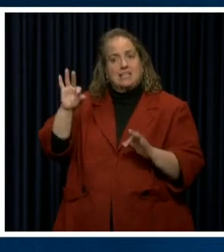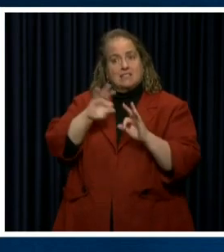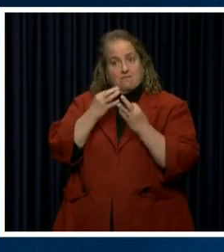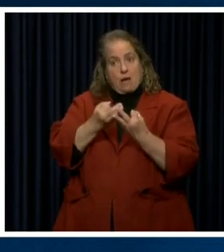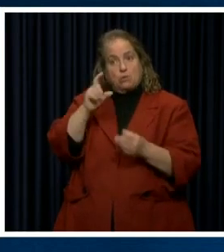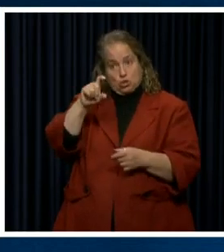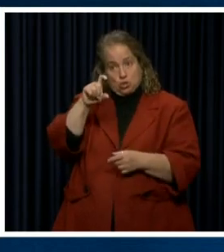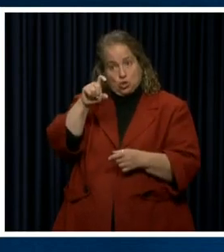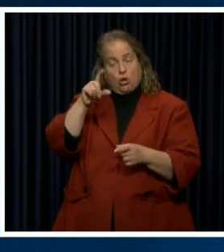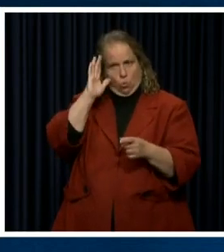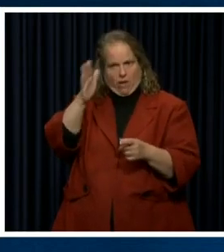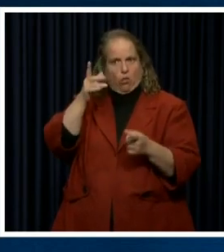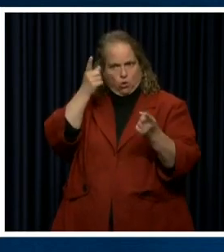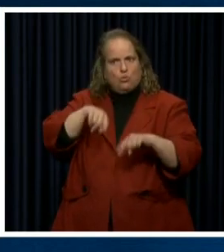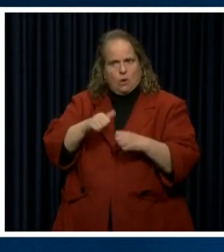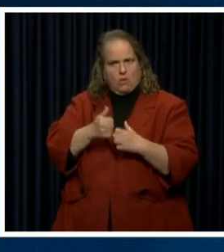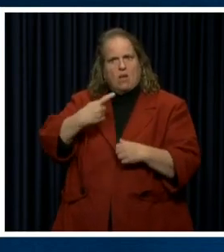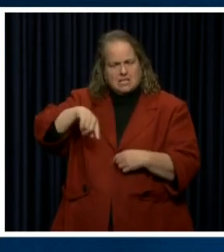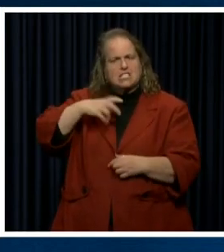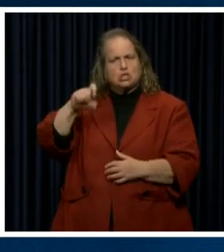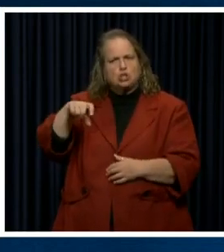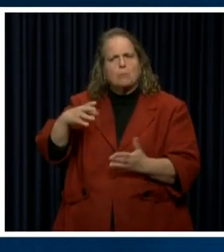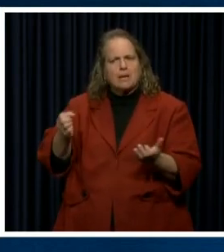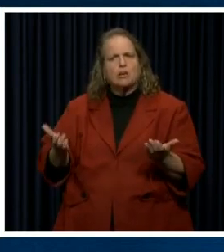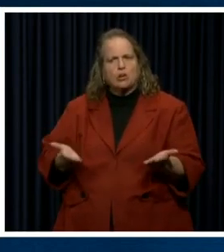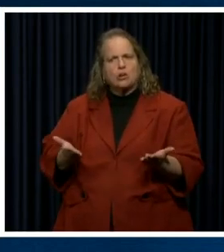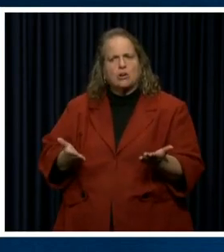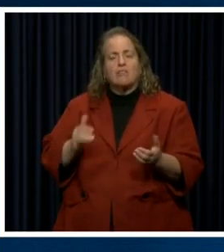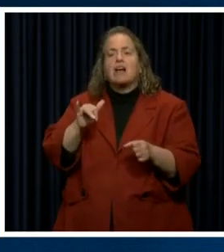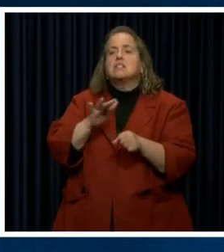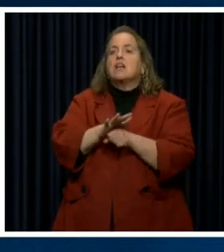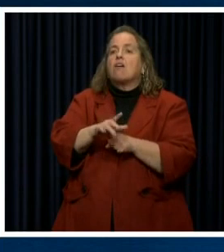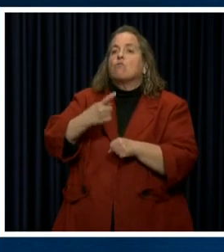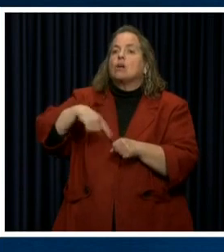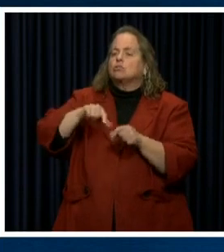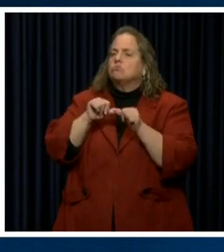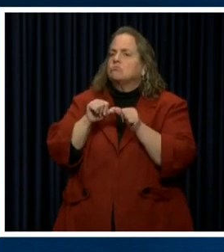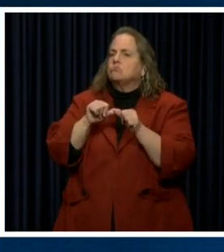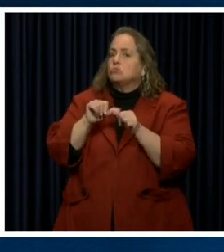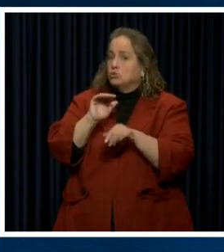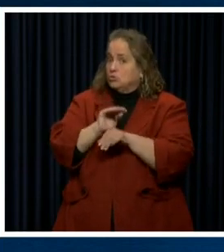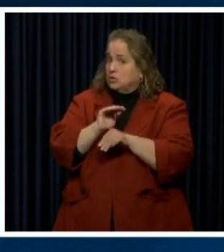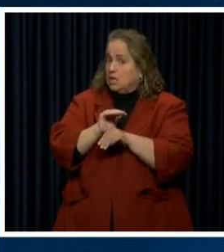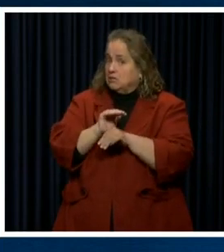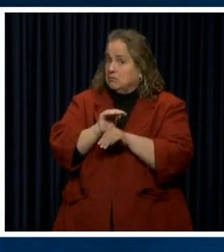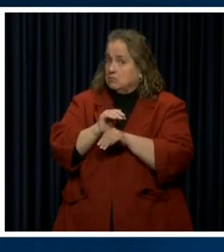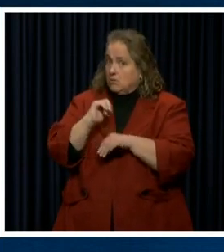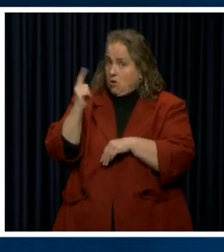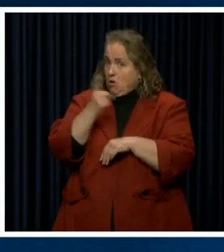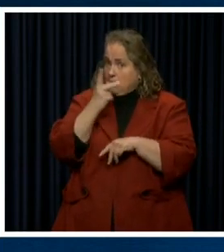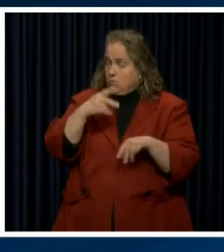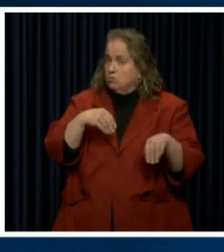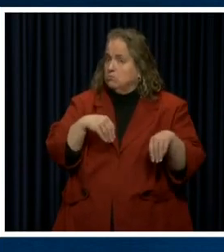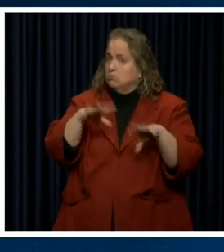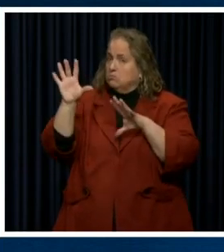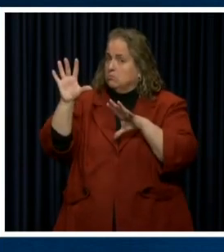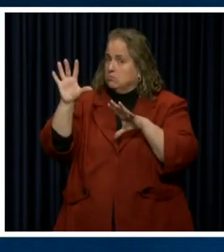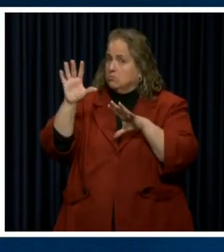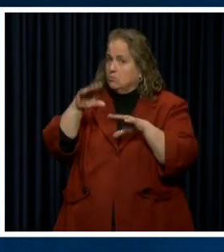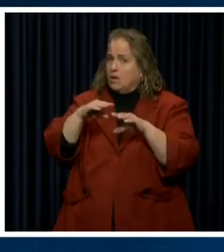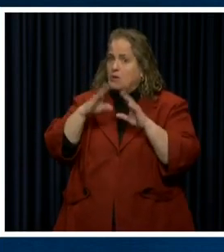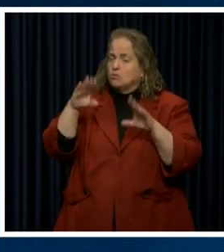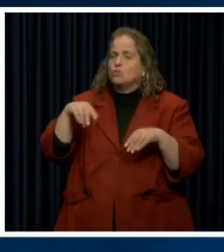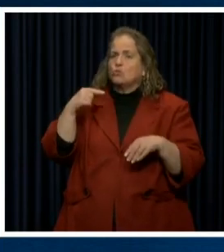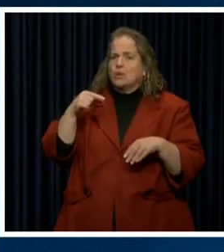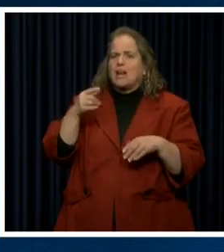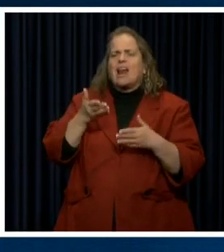us to keep going. So tonight, for all of our folks, but how about for Robert? Let's light our homes up green. Let's